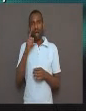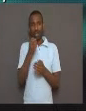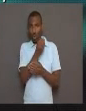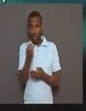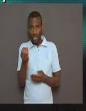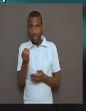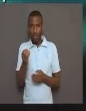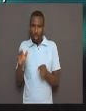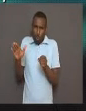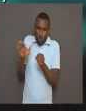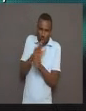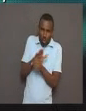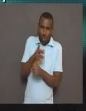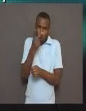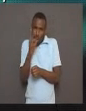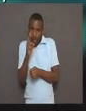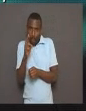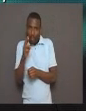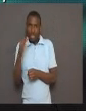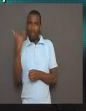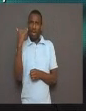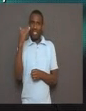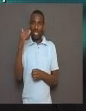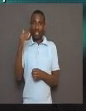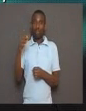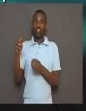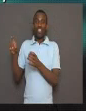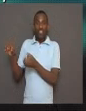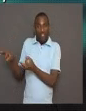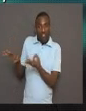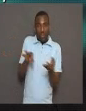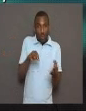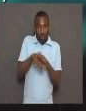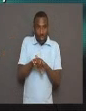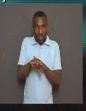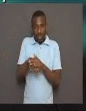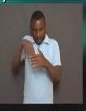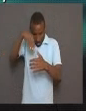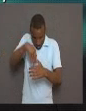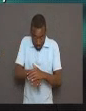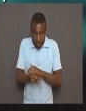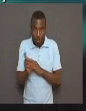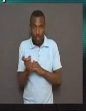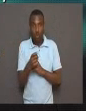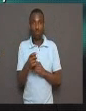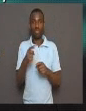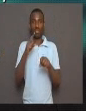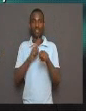fluid is buoyed up by a force equal to the weight of the